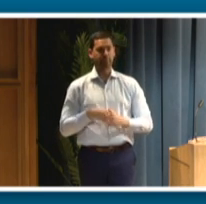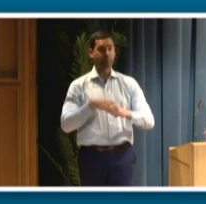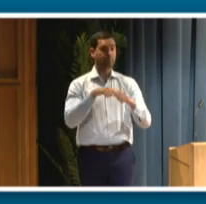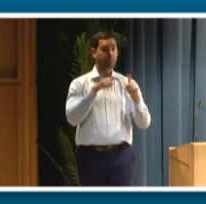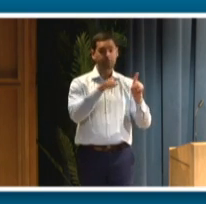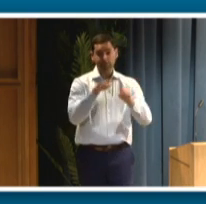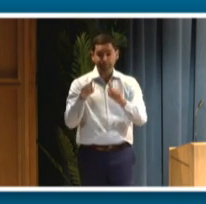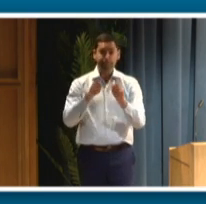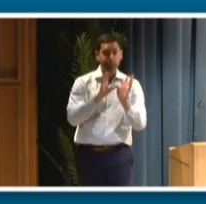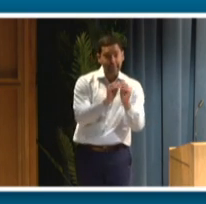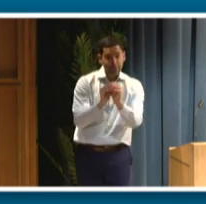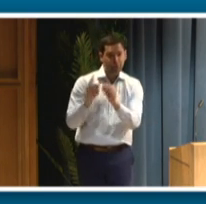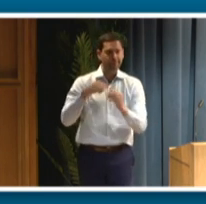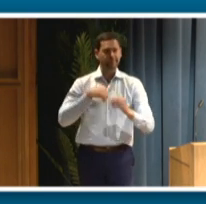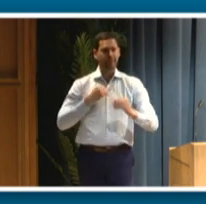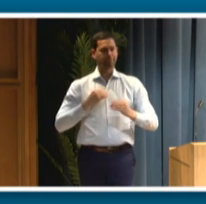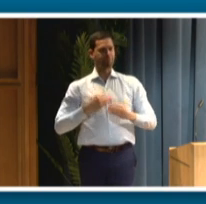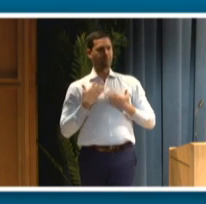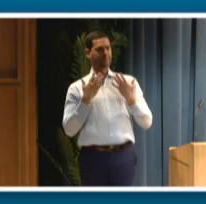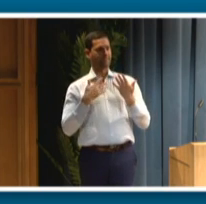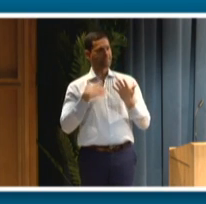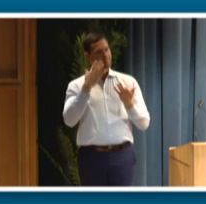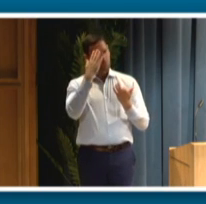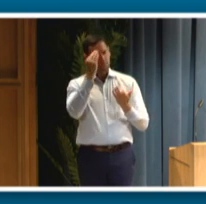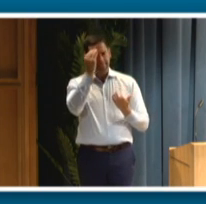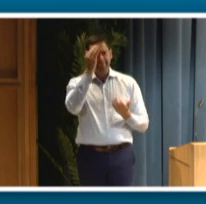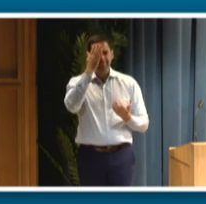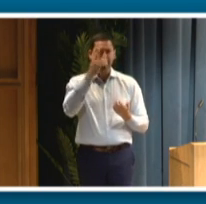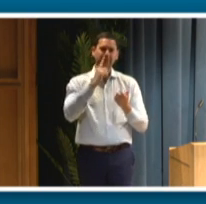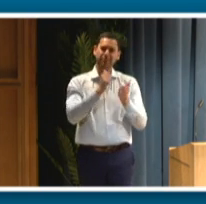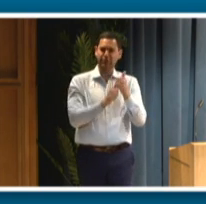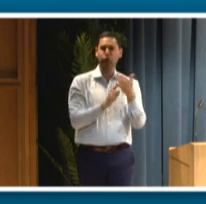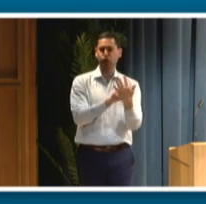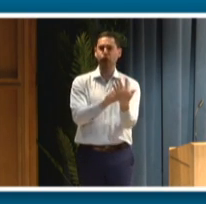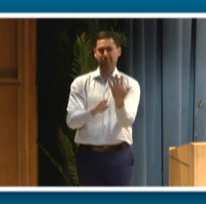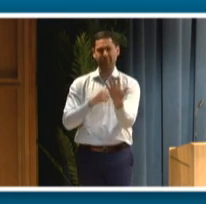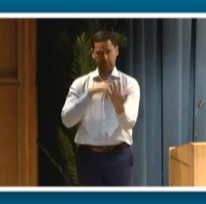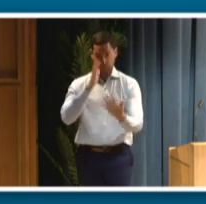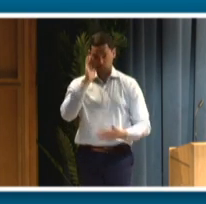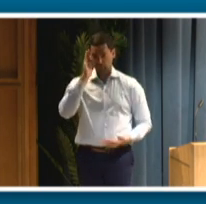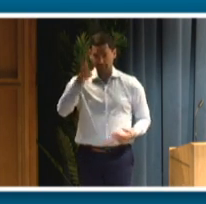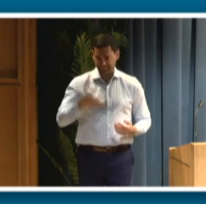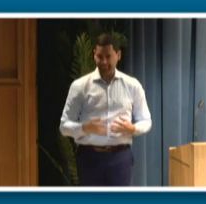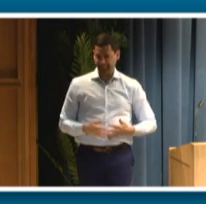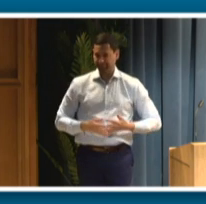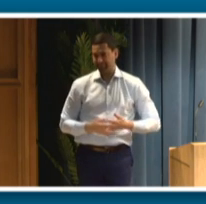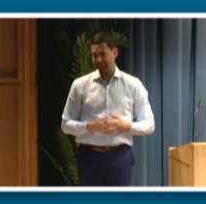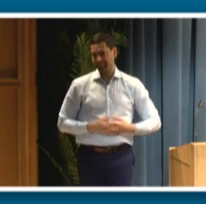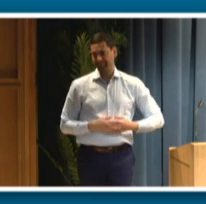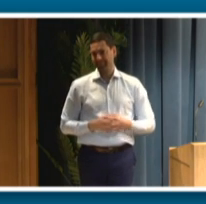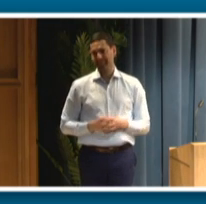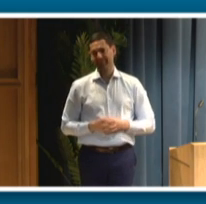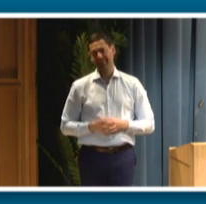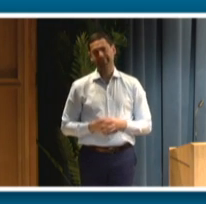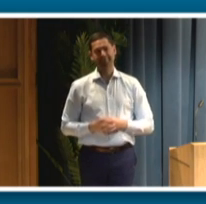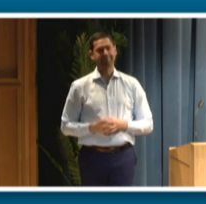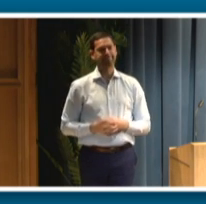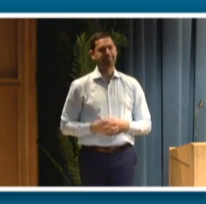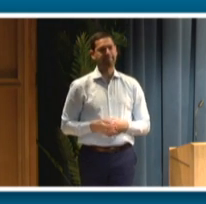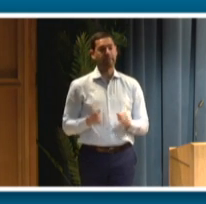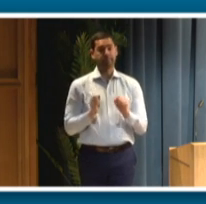are things that I'm going to take from each conversation. I'm really excited, though, about